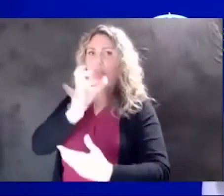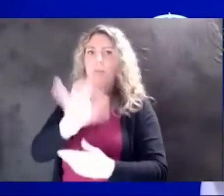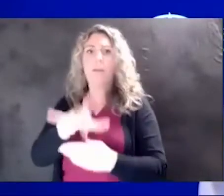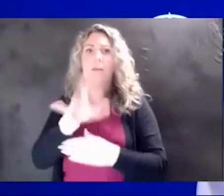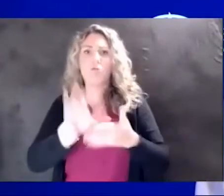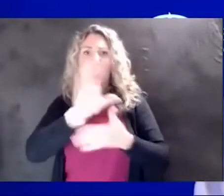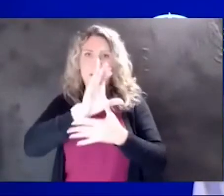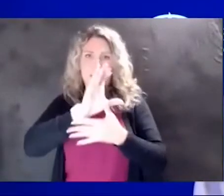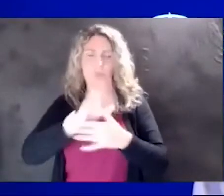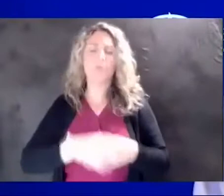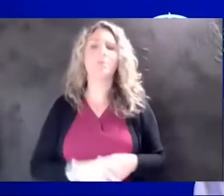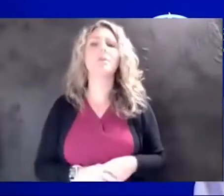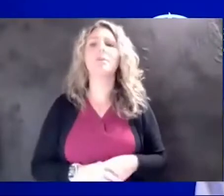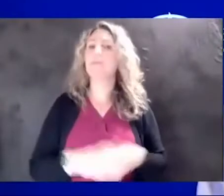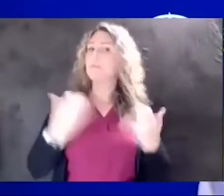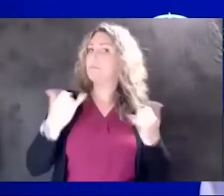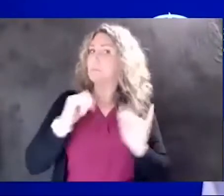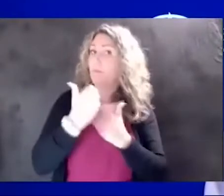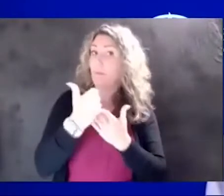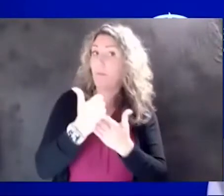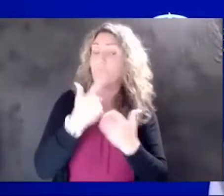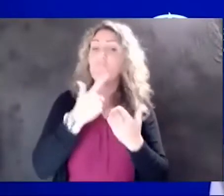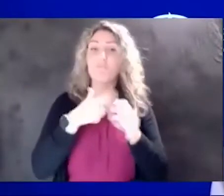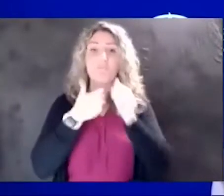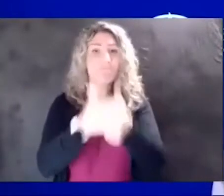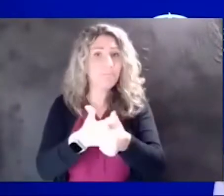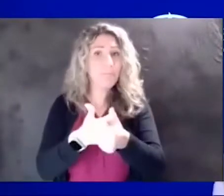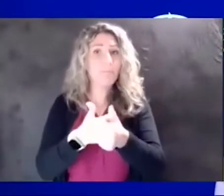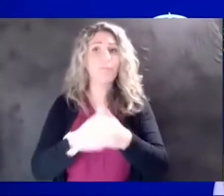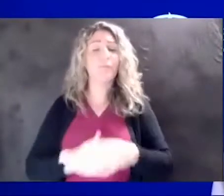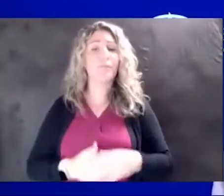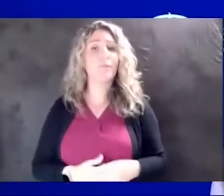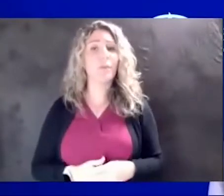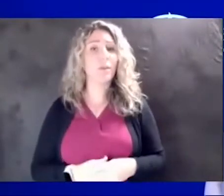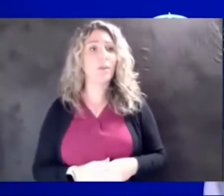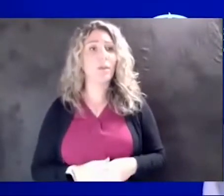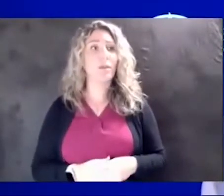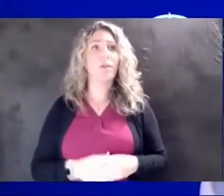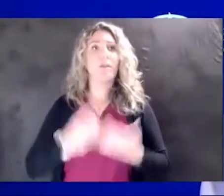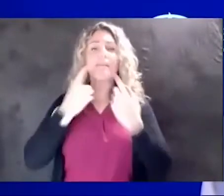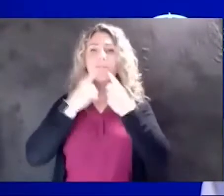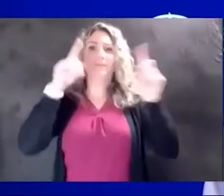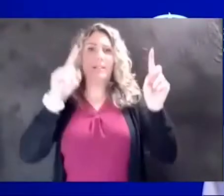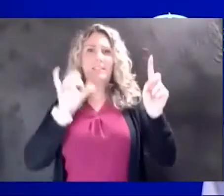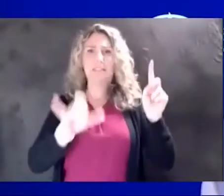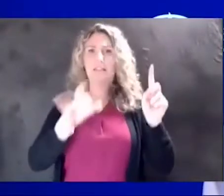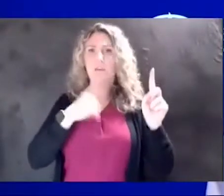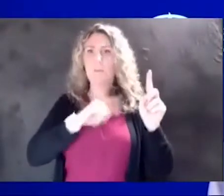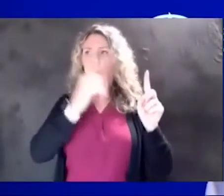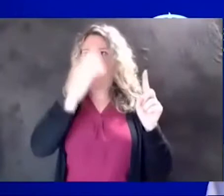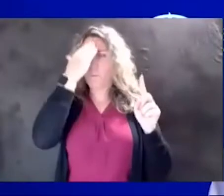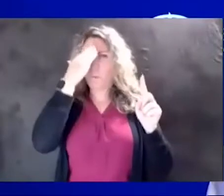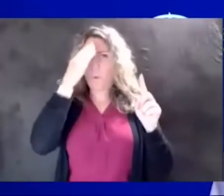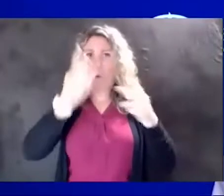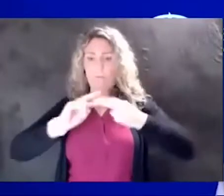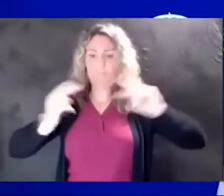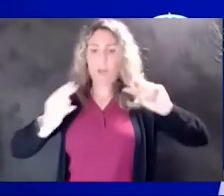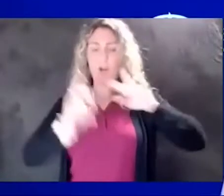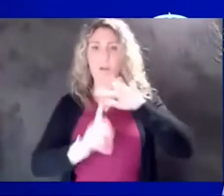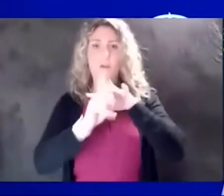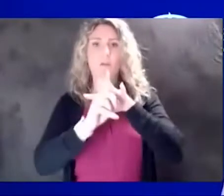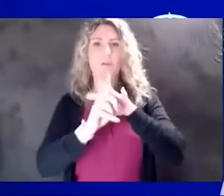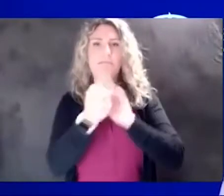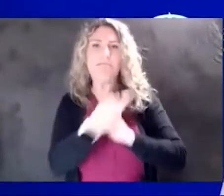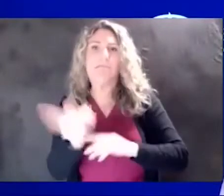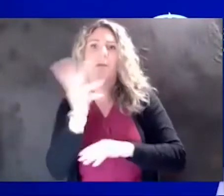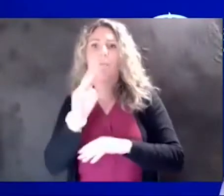We do keep track of the efficacy of that because we know as the variants come up, some of the monoclonal antibodies